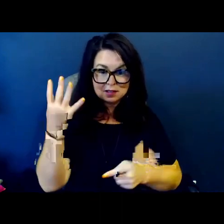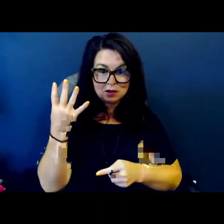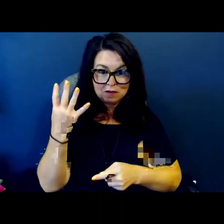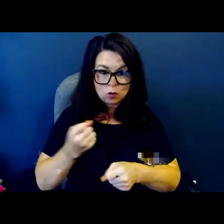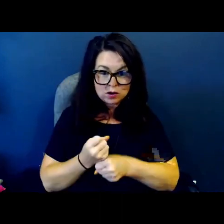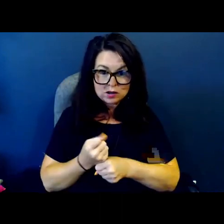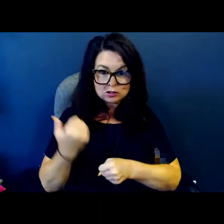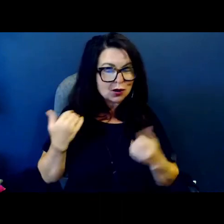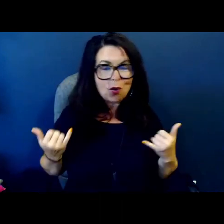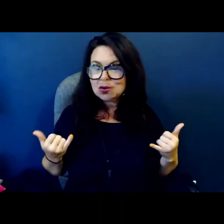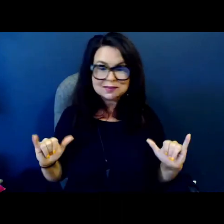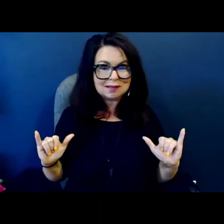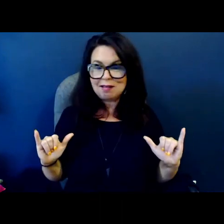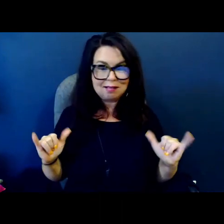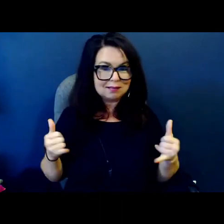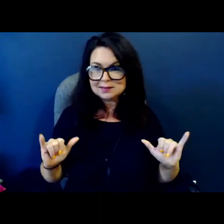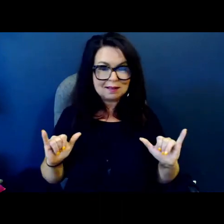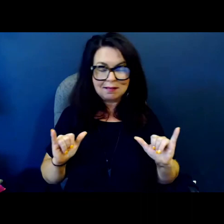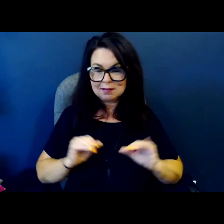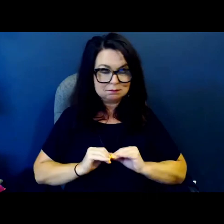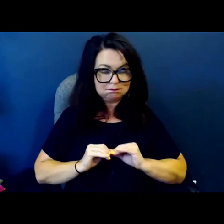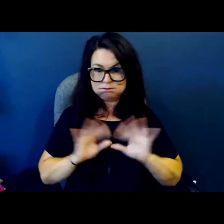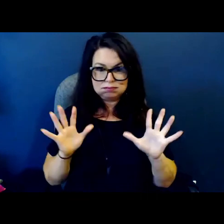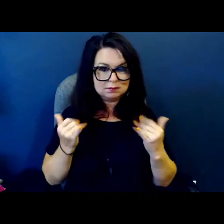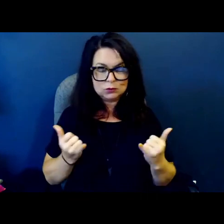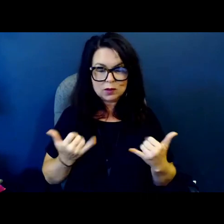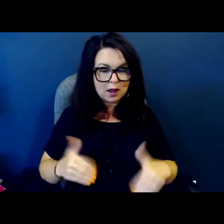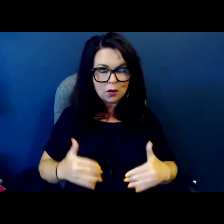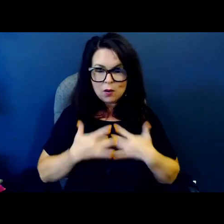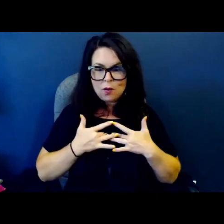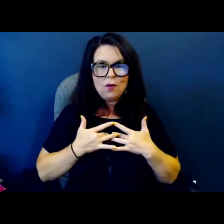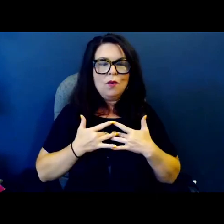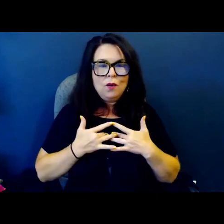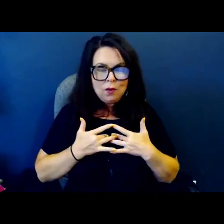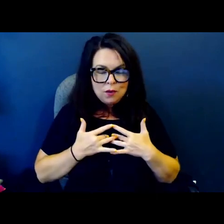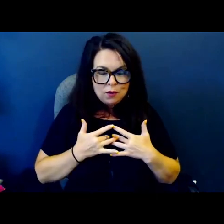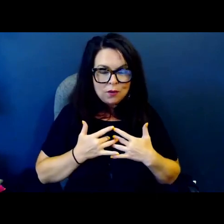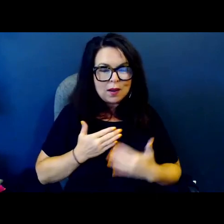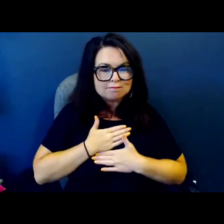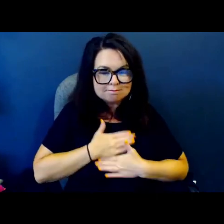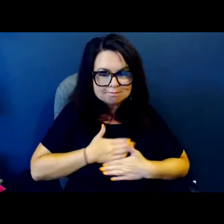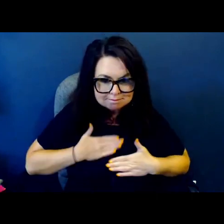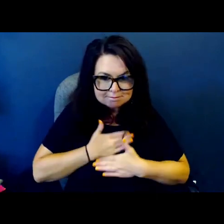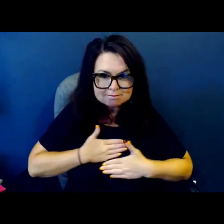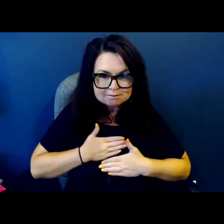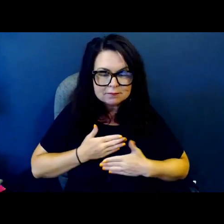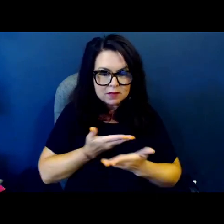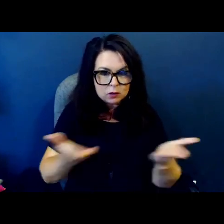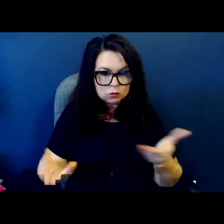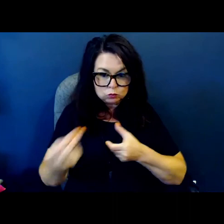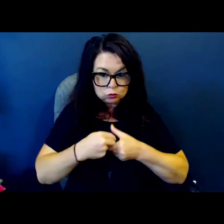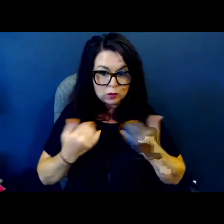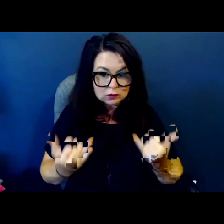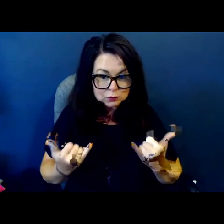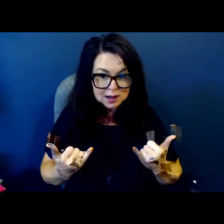still resonates. And so, sorry. I'm thankful that everybody joined us today. And I'm